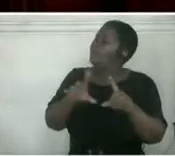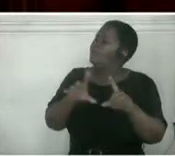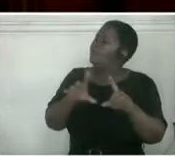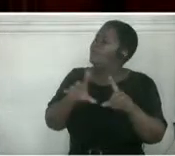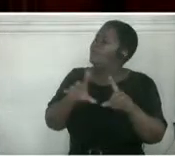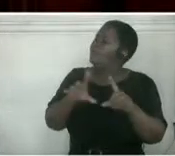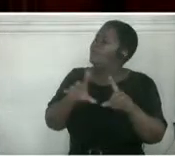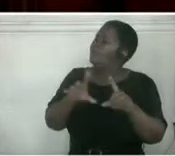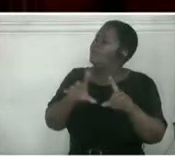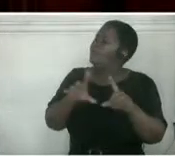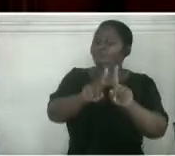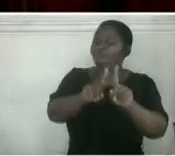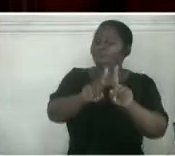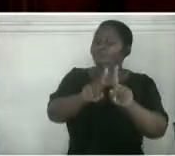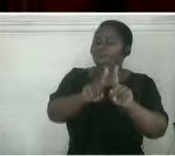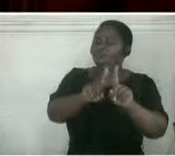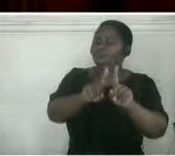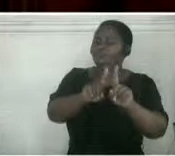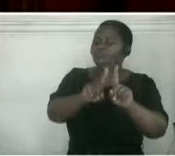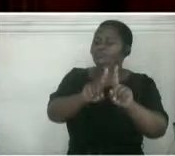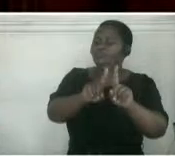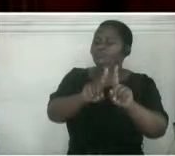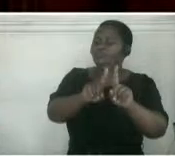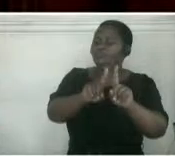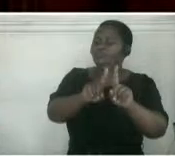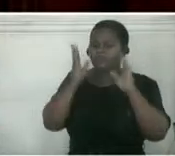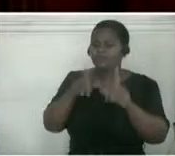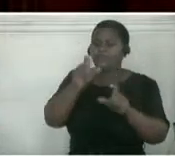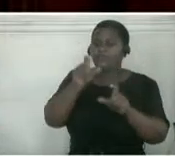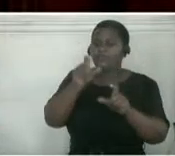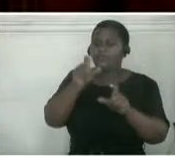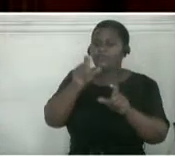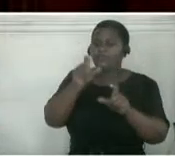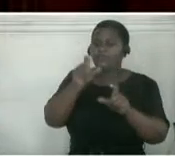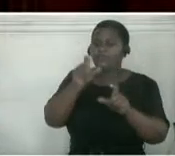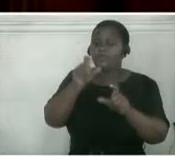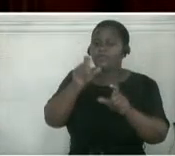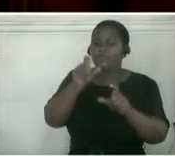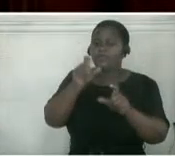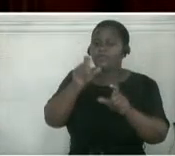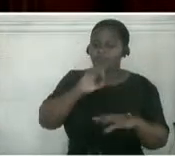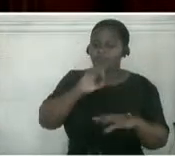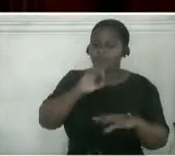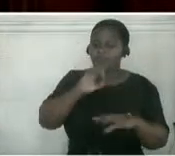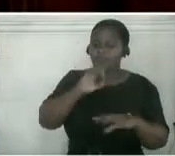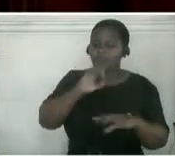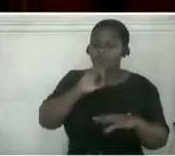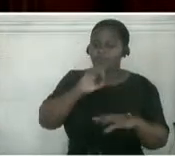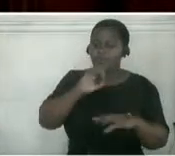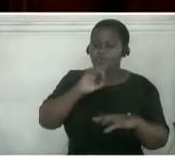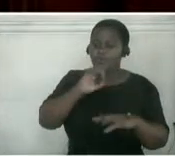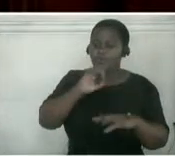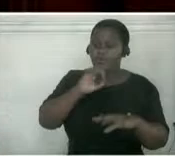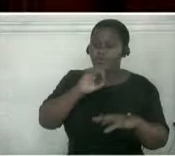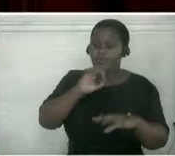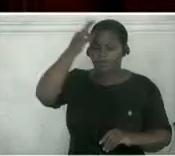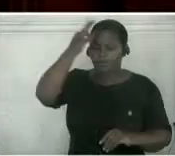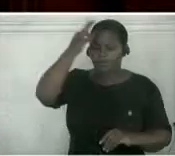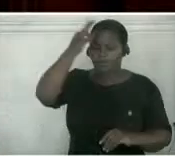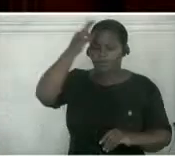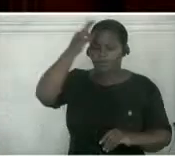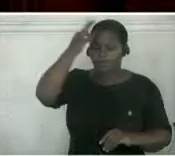nokuthi abantu bakithi nabo bawabamba ngendlela efanele ze phela uhulumeni